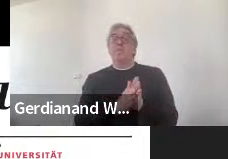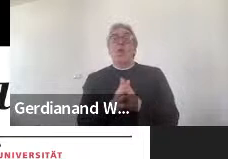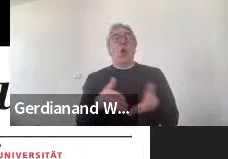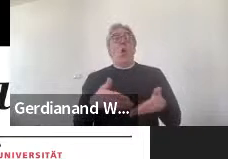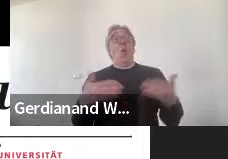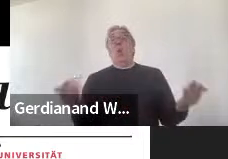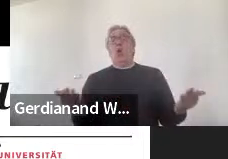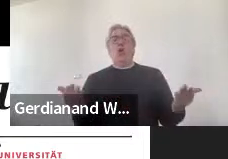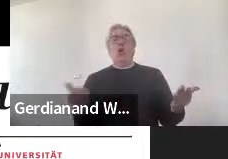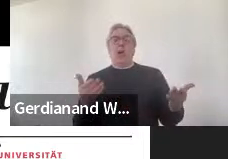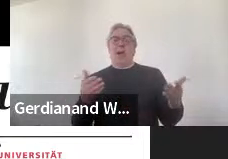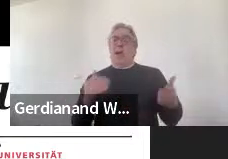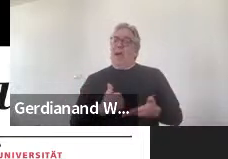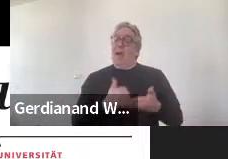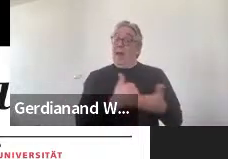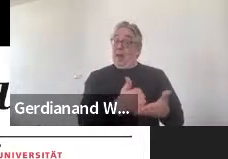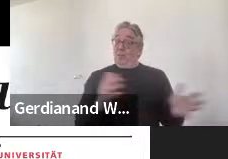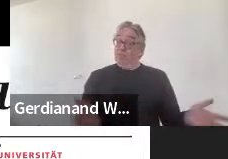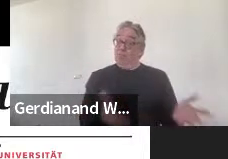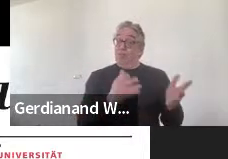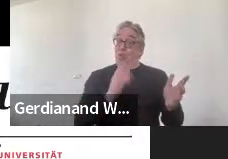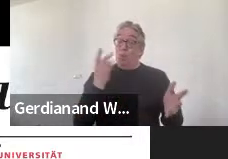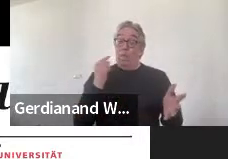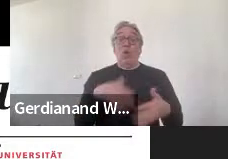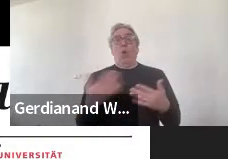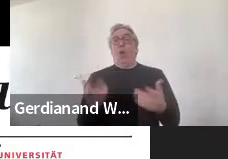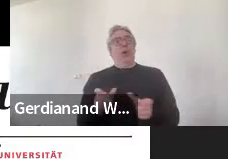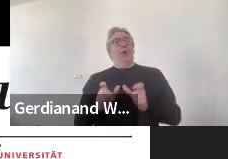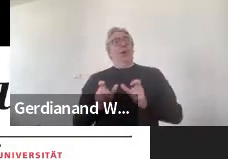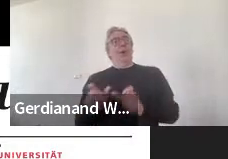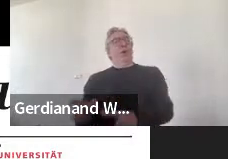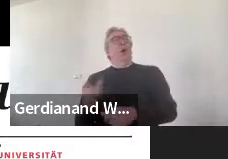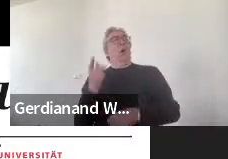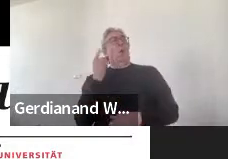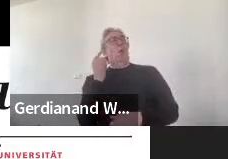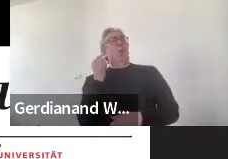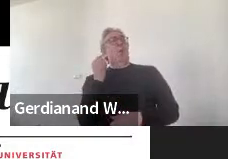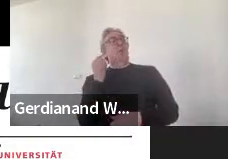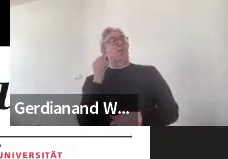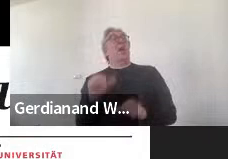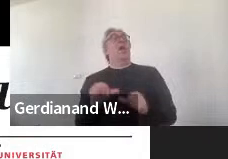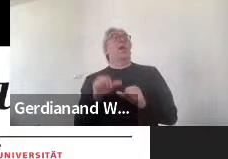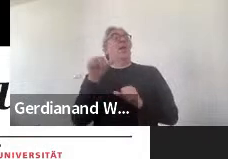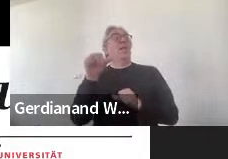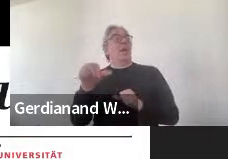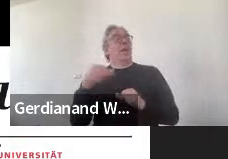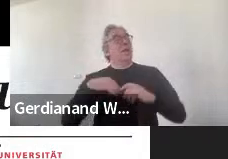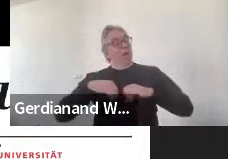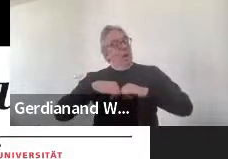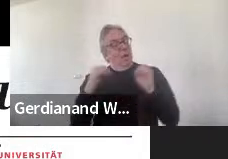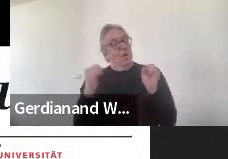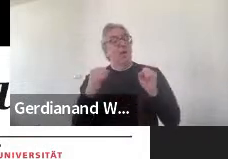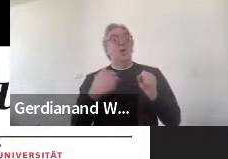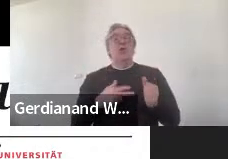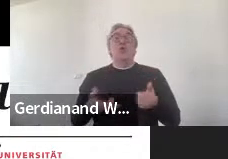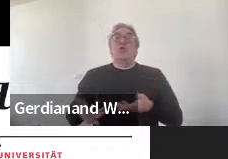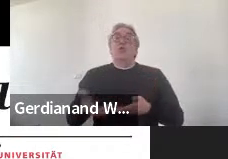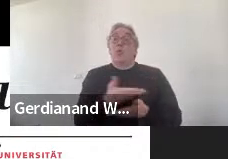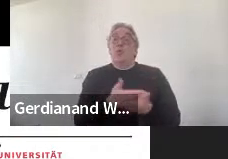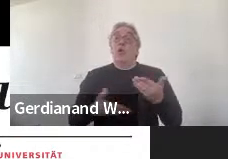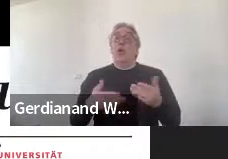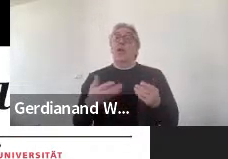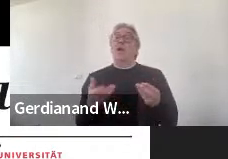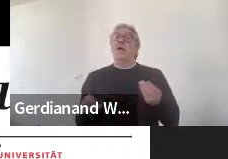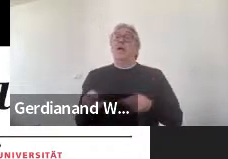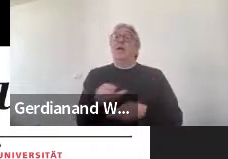or enables women actually to participate in these 3 spheres. And then I go deeper to the social, and